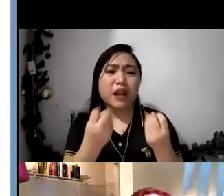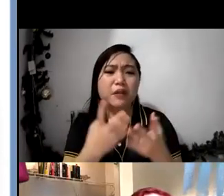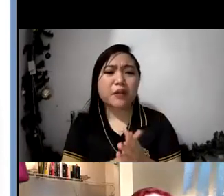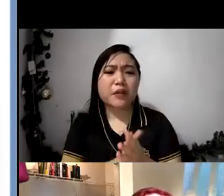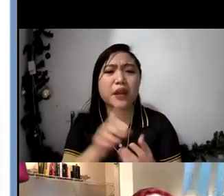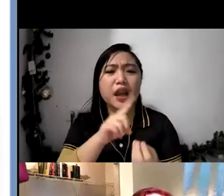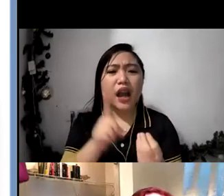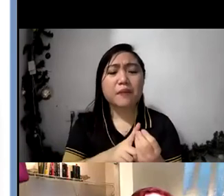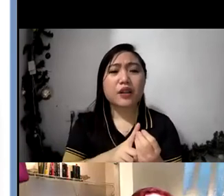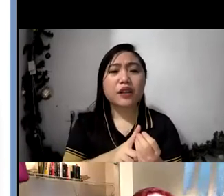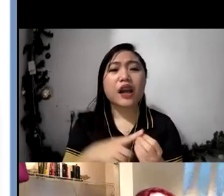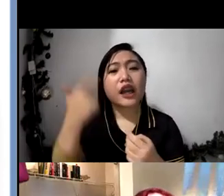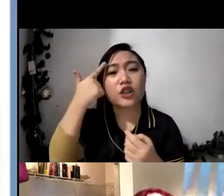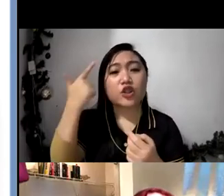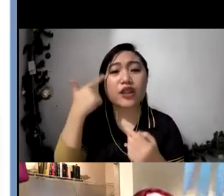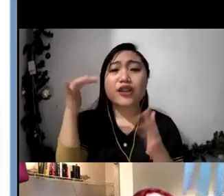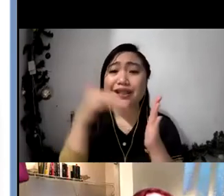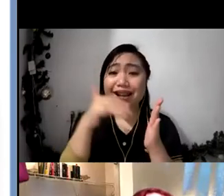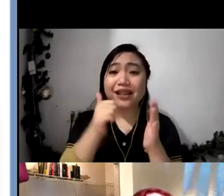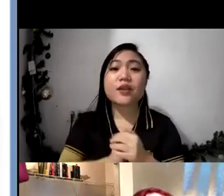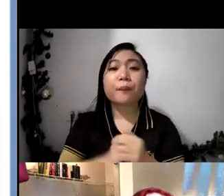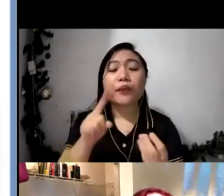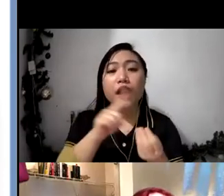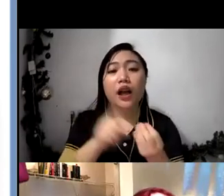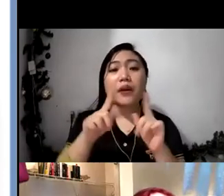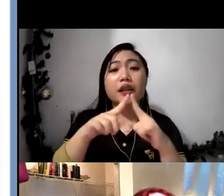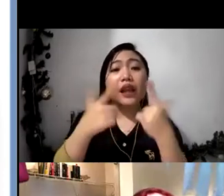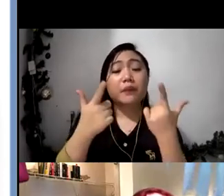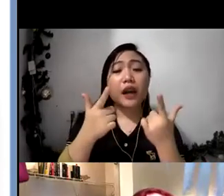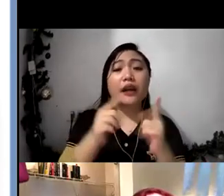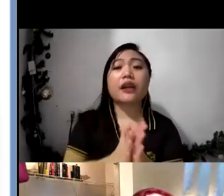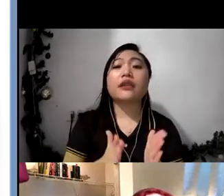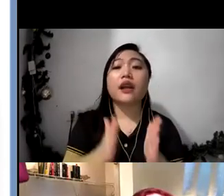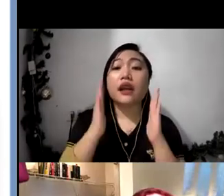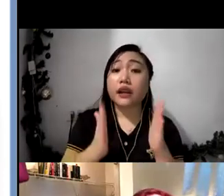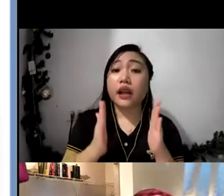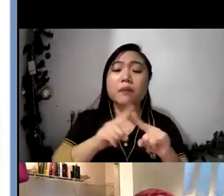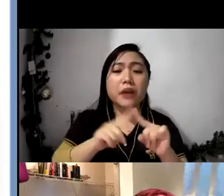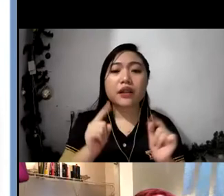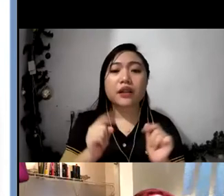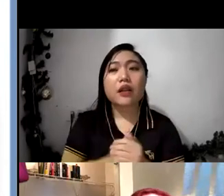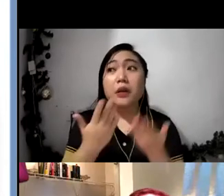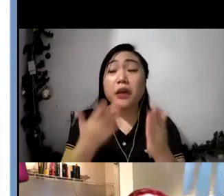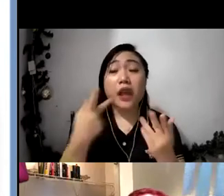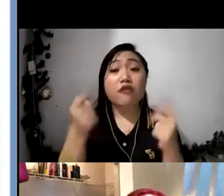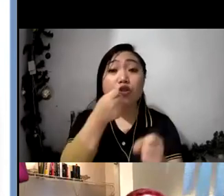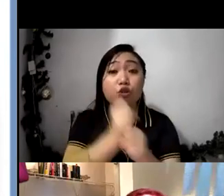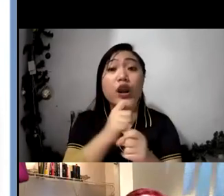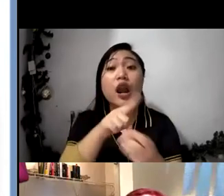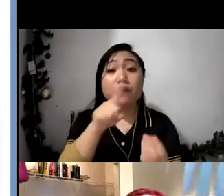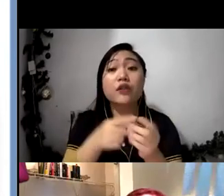no, sa gender studies pagdating sa librarian. Pero I'm sure baka meron sa mga thesis, no, but